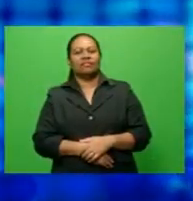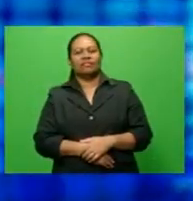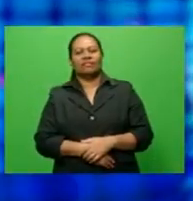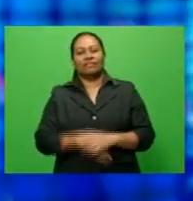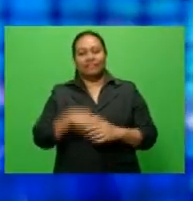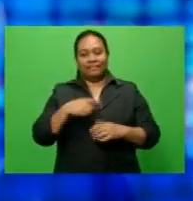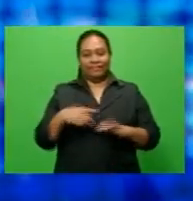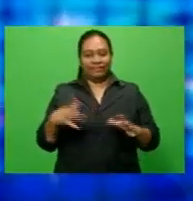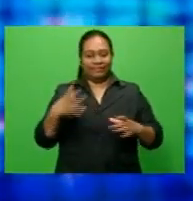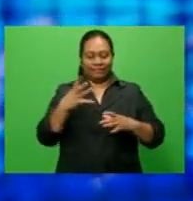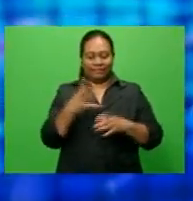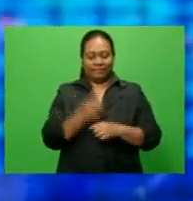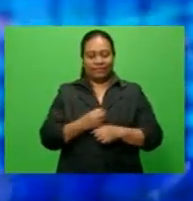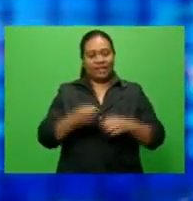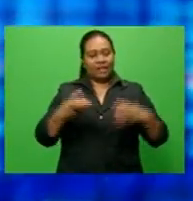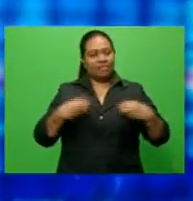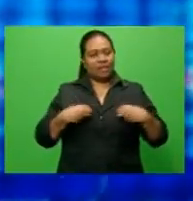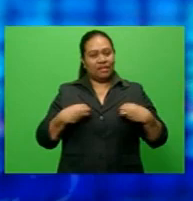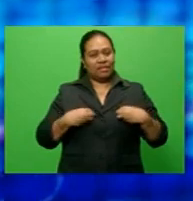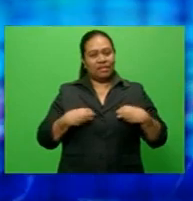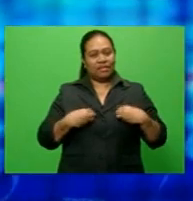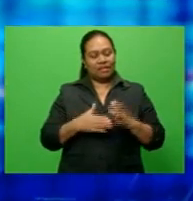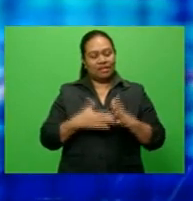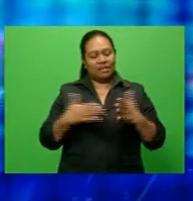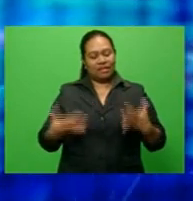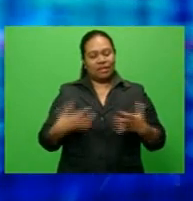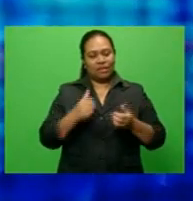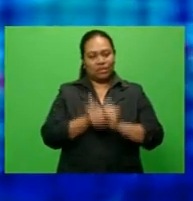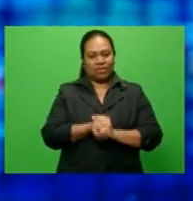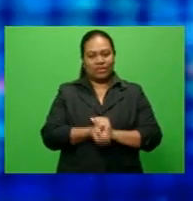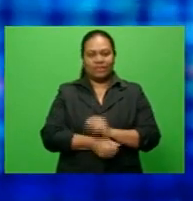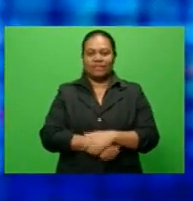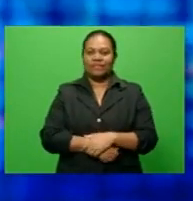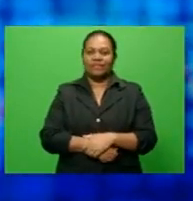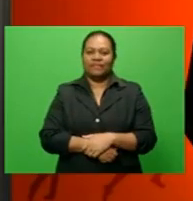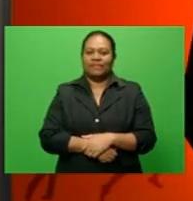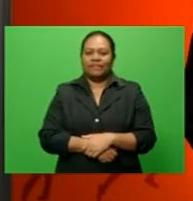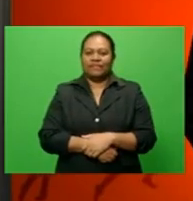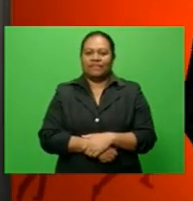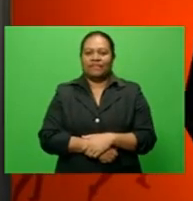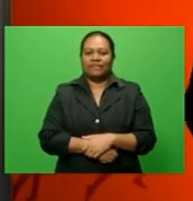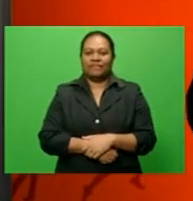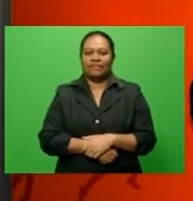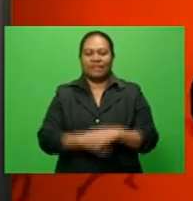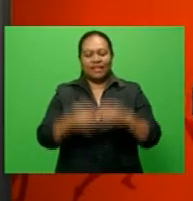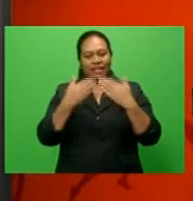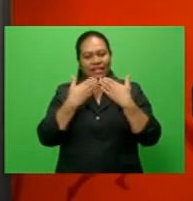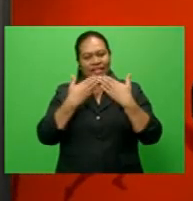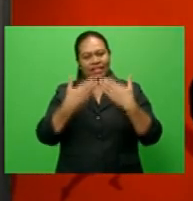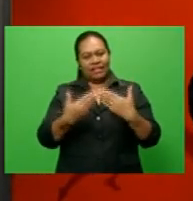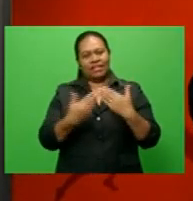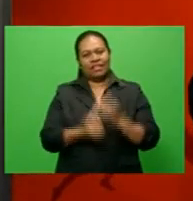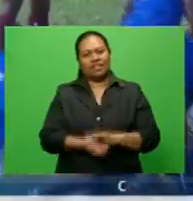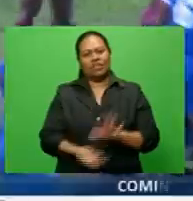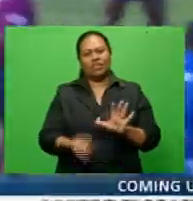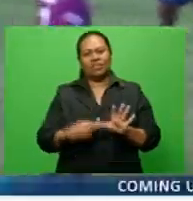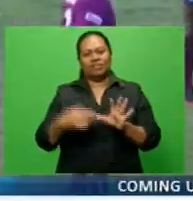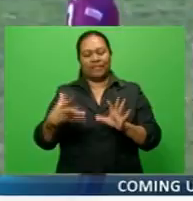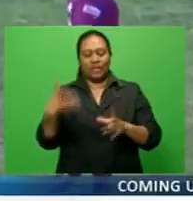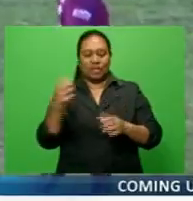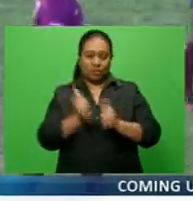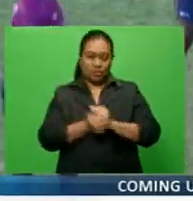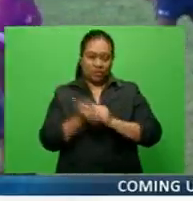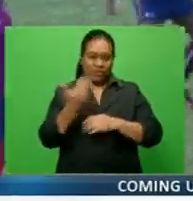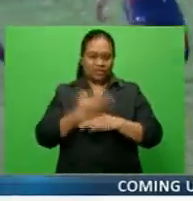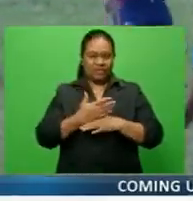That's it from Business Tonight. We now join Jamie with the latest in sports. Thanks, Whitney, and good evening. In sports tonight,